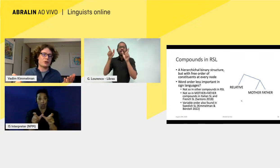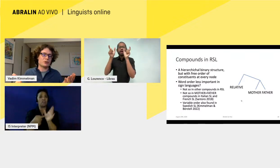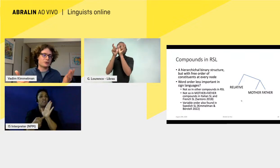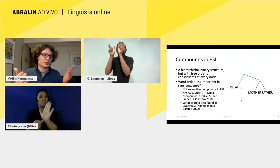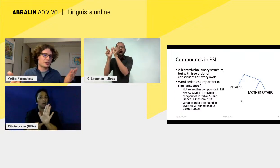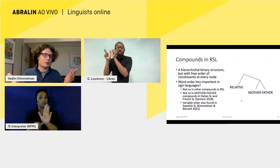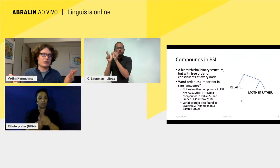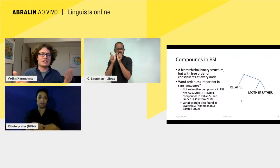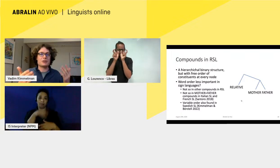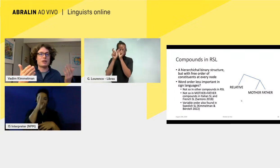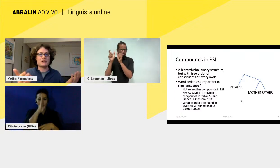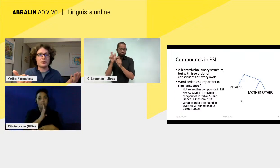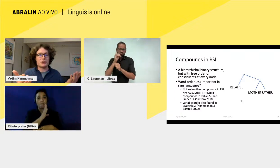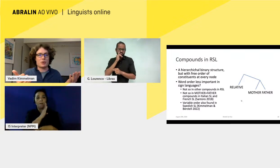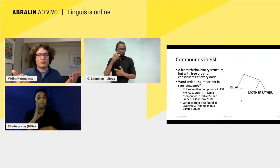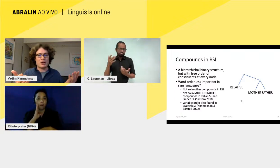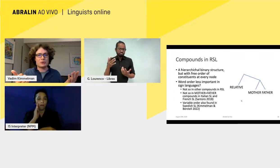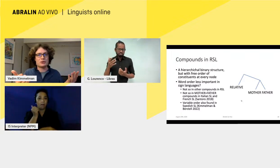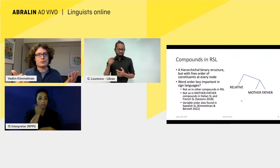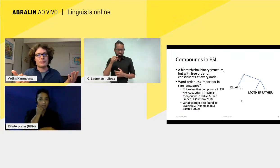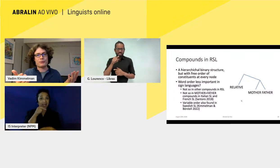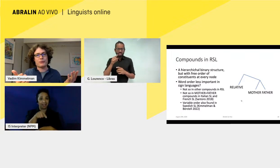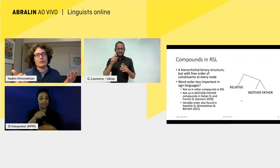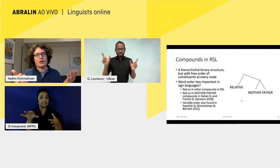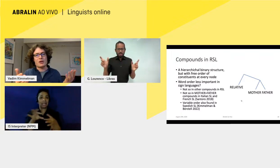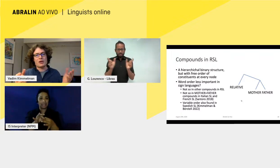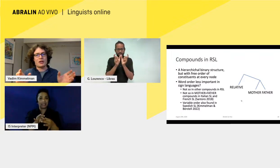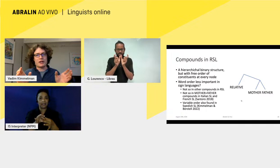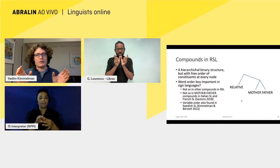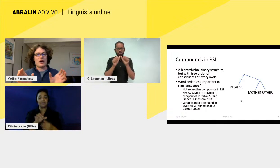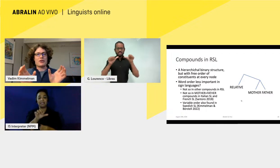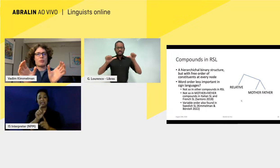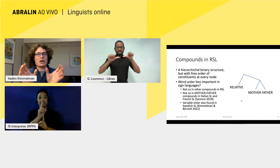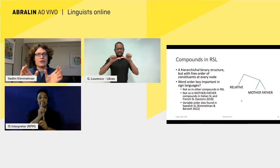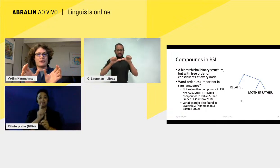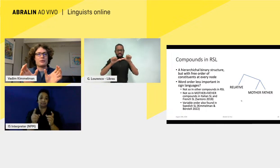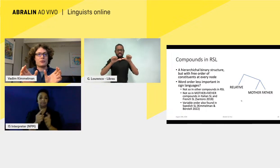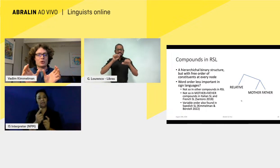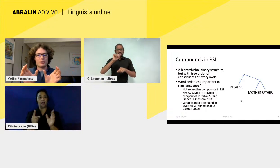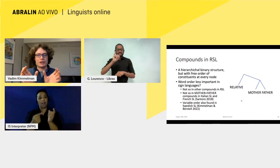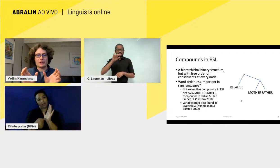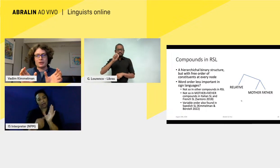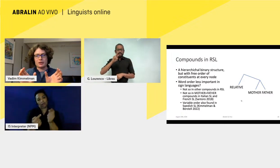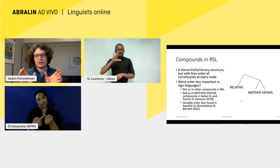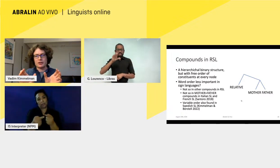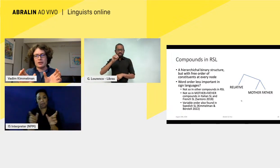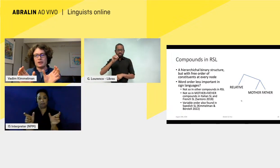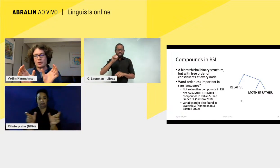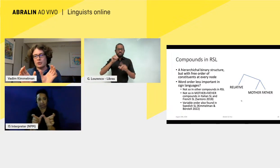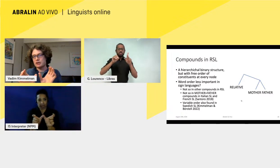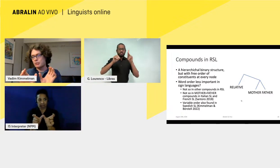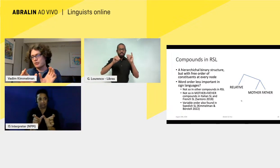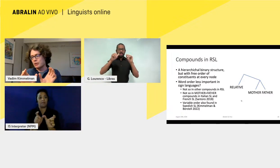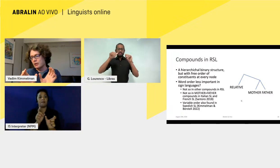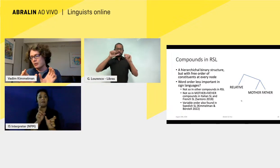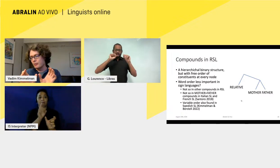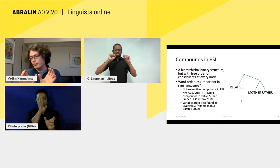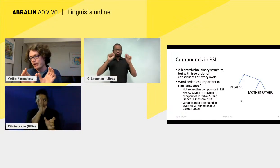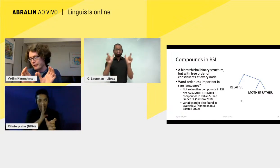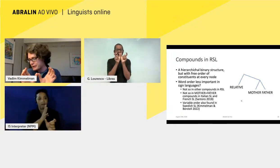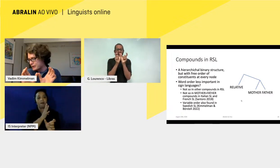of compound is, for example, a symmetric compound, like father, mother, forming the